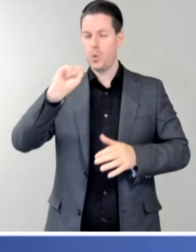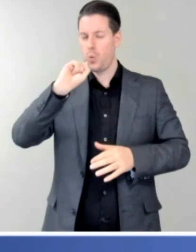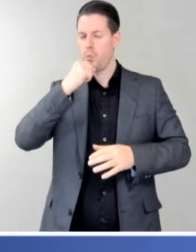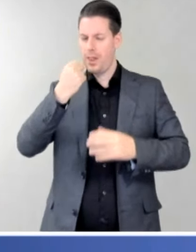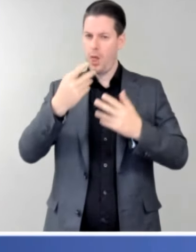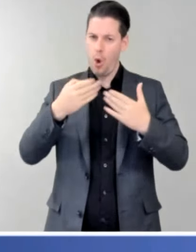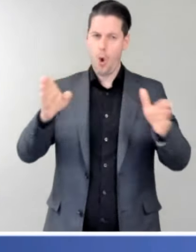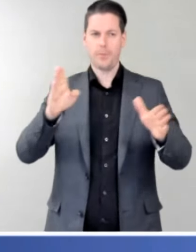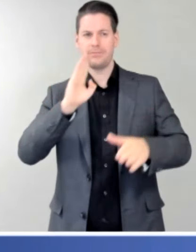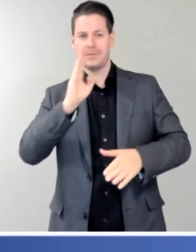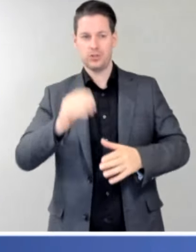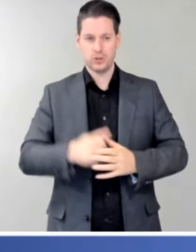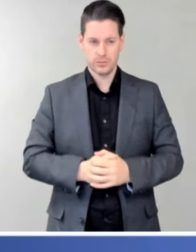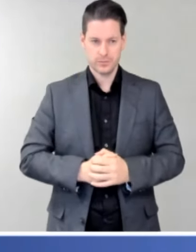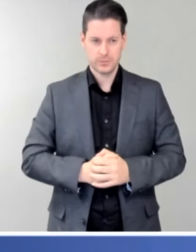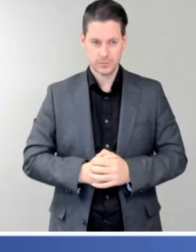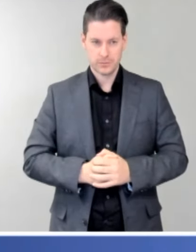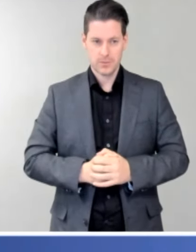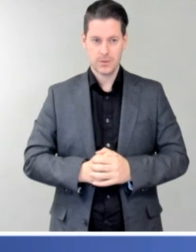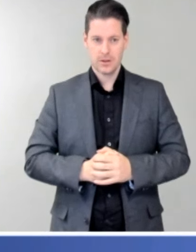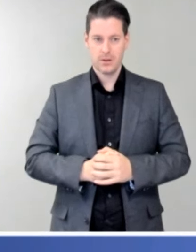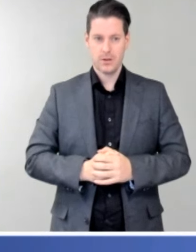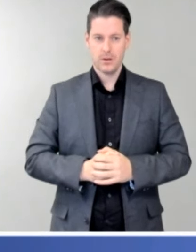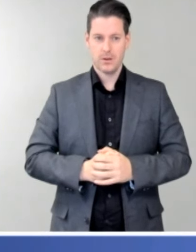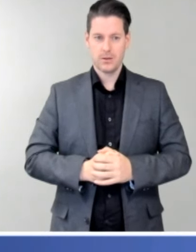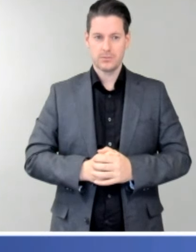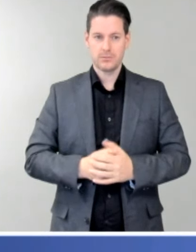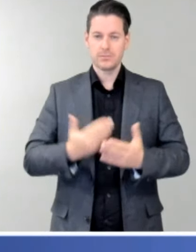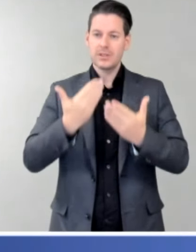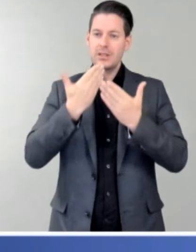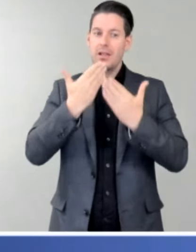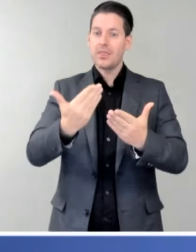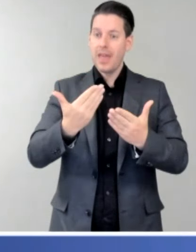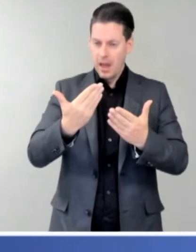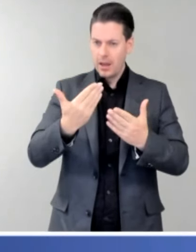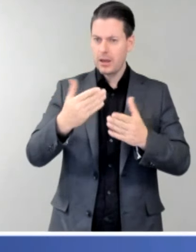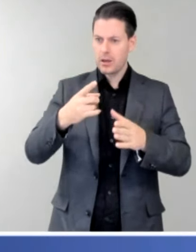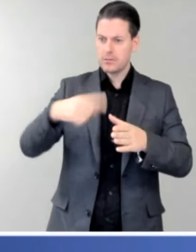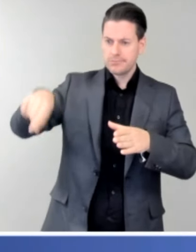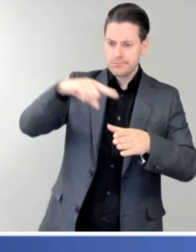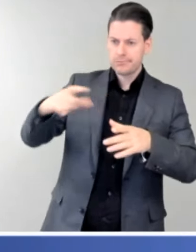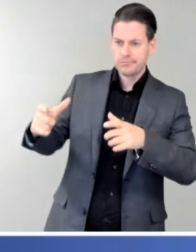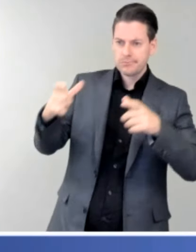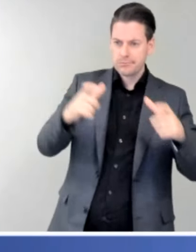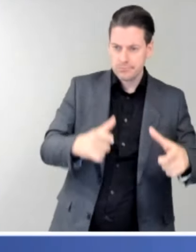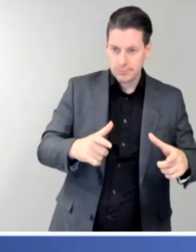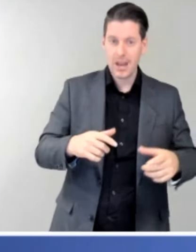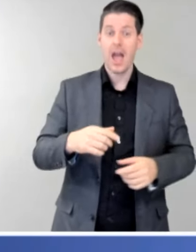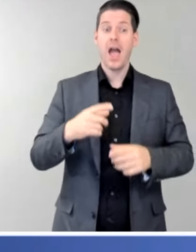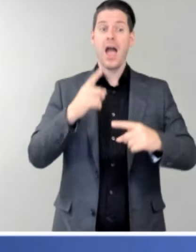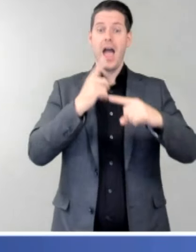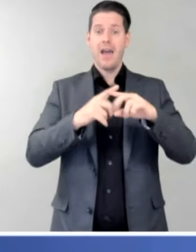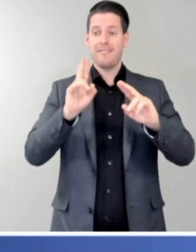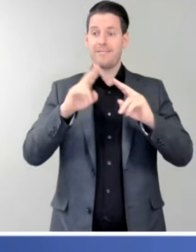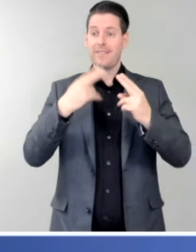Excellencies, representatives of the Diplomatic Corps, we thank you for joining us. And to those nations who also lost lives in the downing,